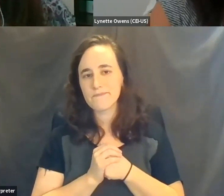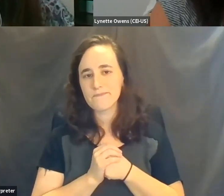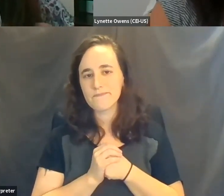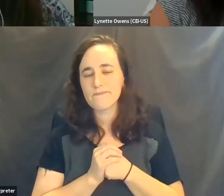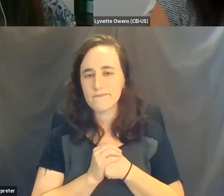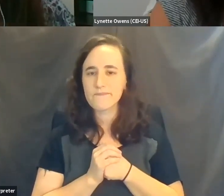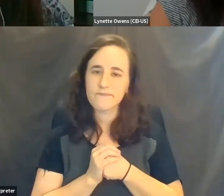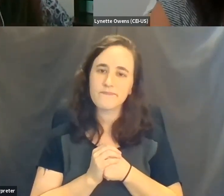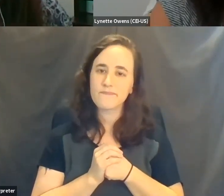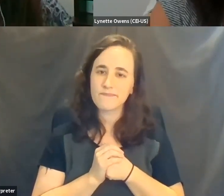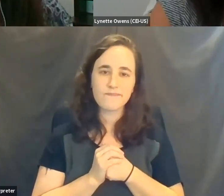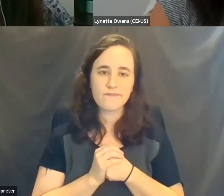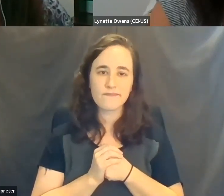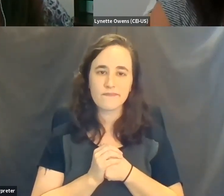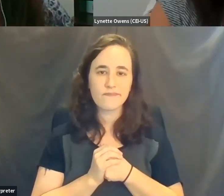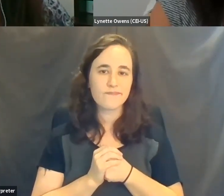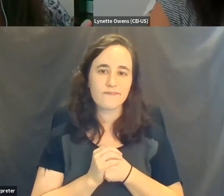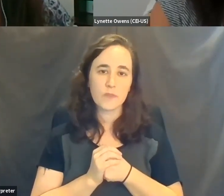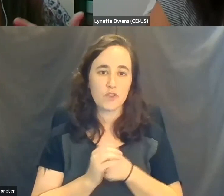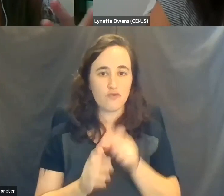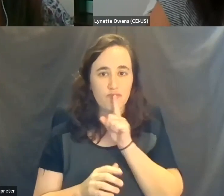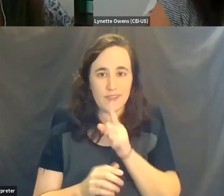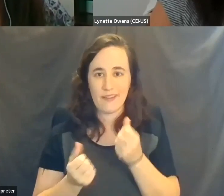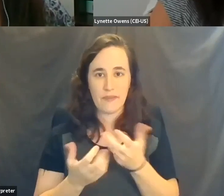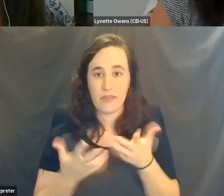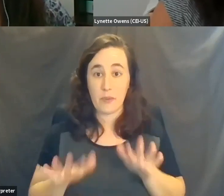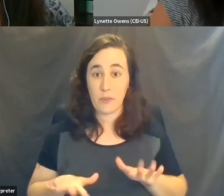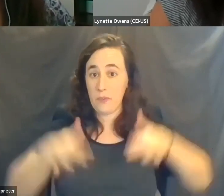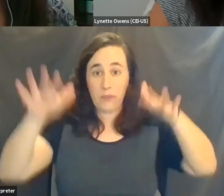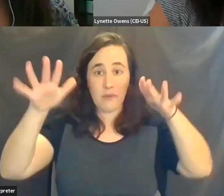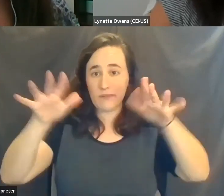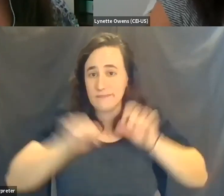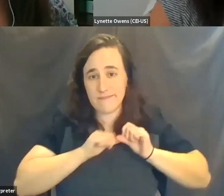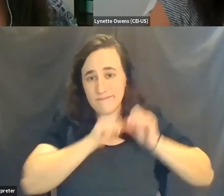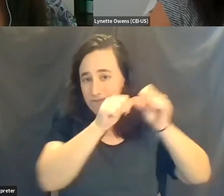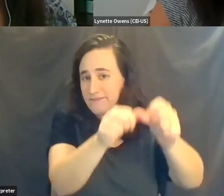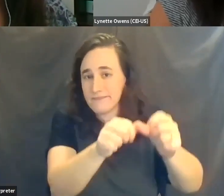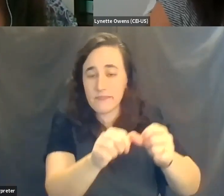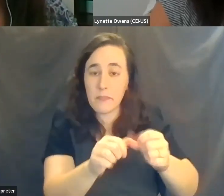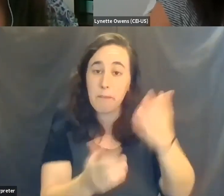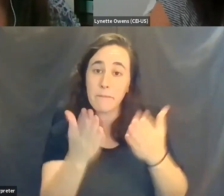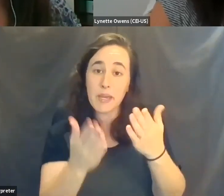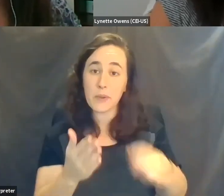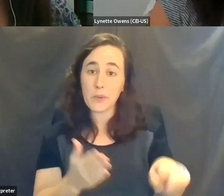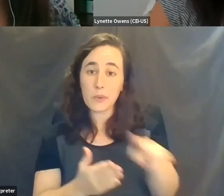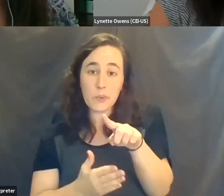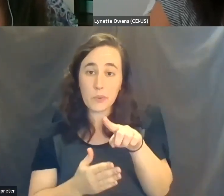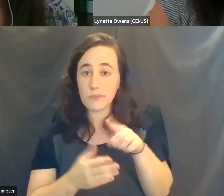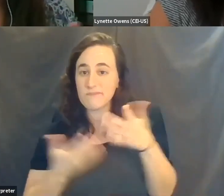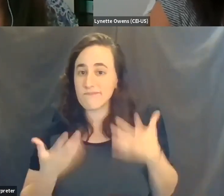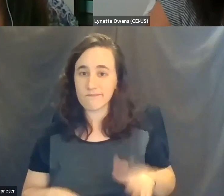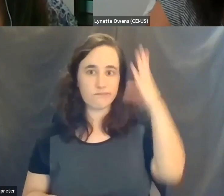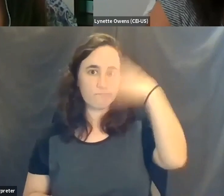it was a heightened version of what was already happening. And even if in the classroom you didn't notice there were some gaps